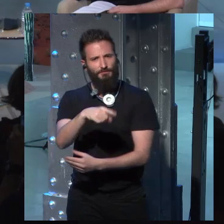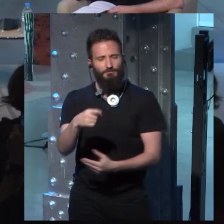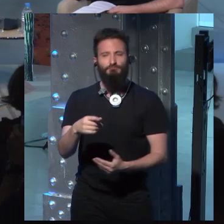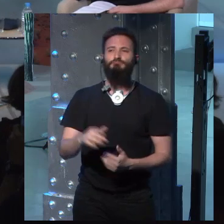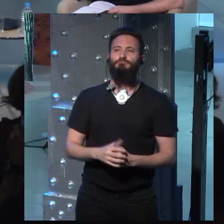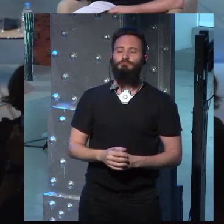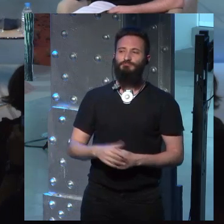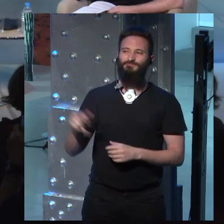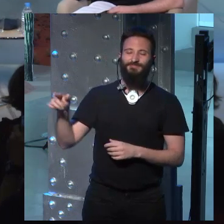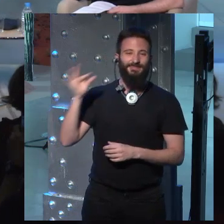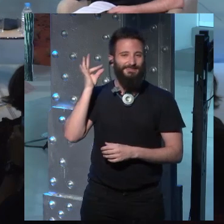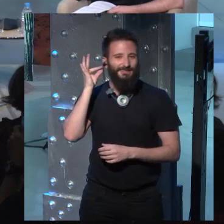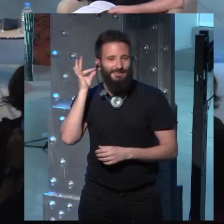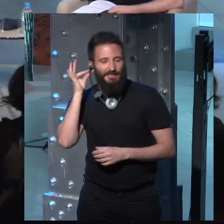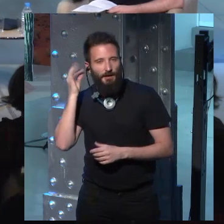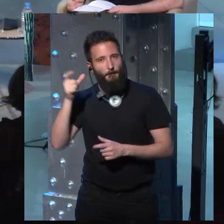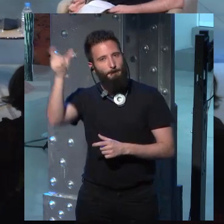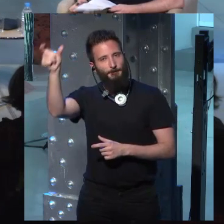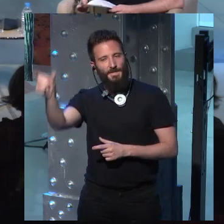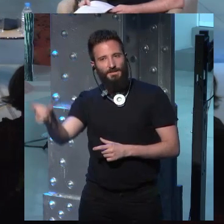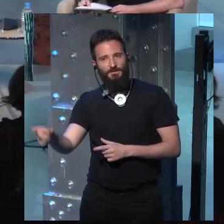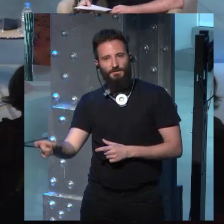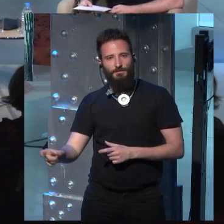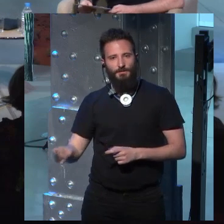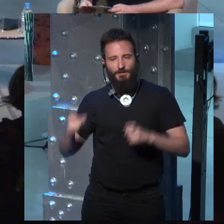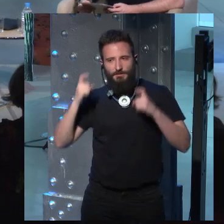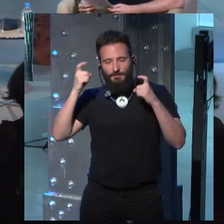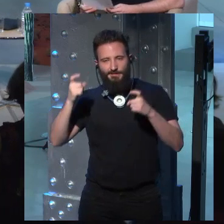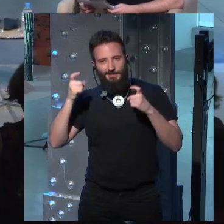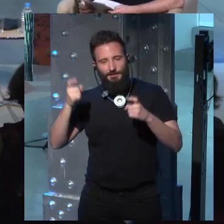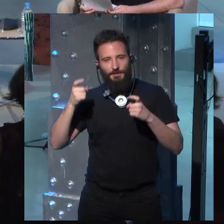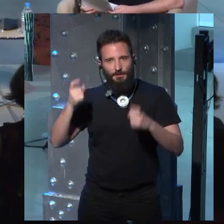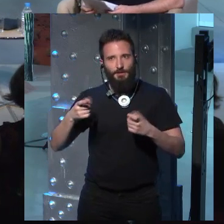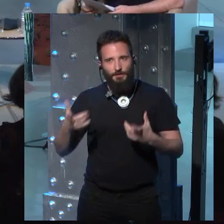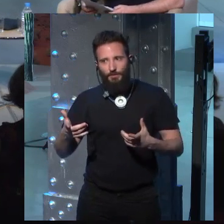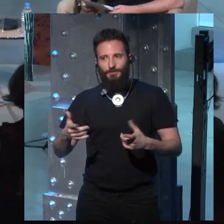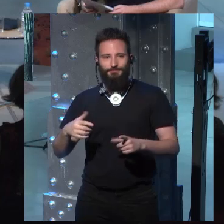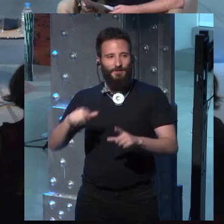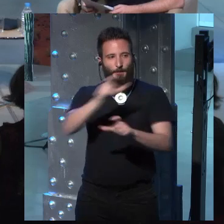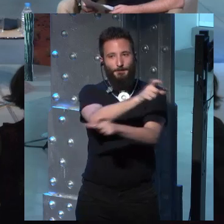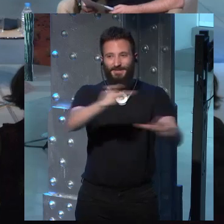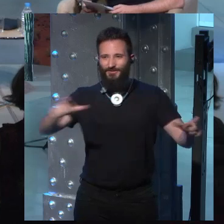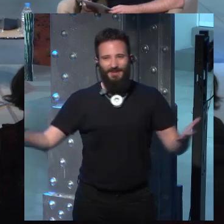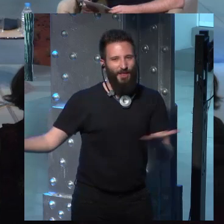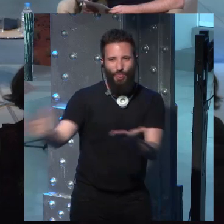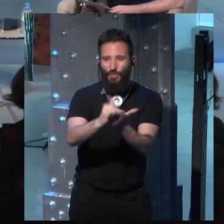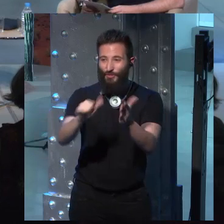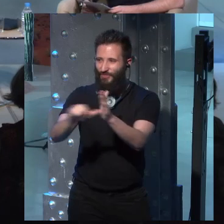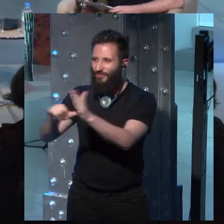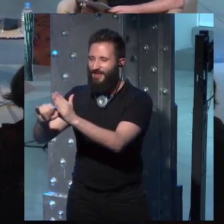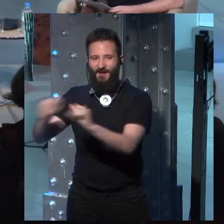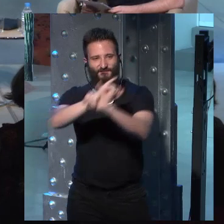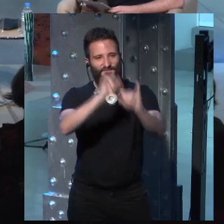with all the things she's trying to juggle. It's about the most you can say. I would put it. Yeah. And also, there's